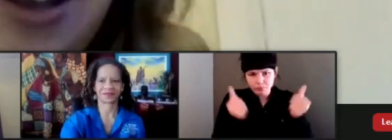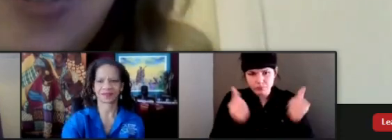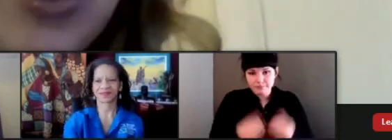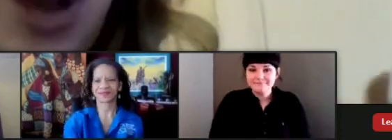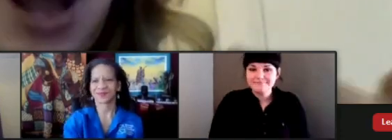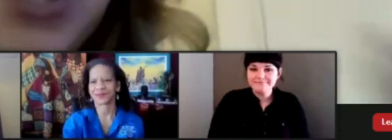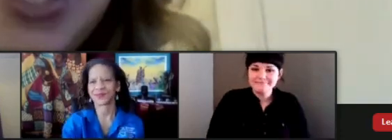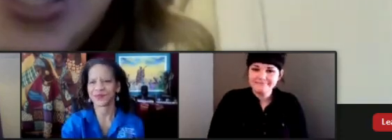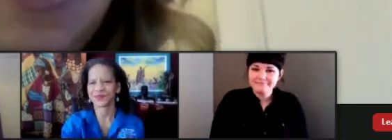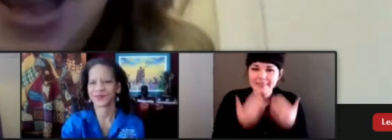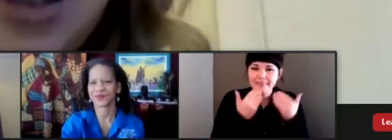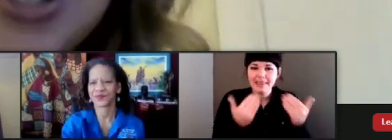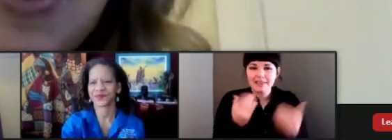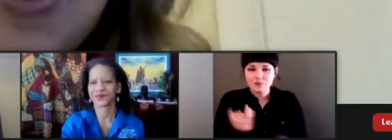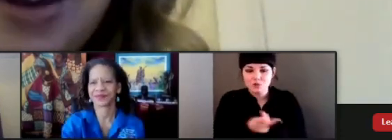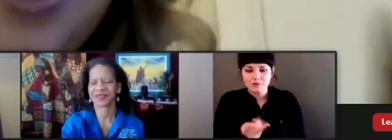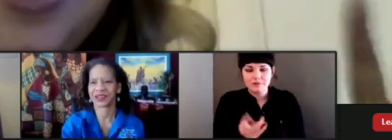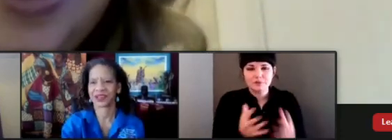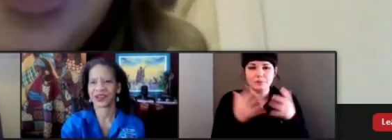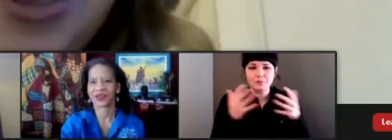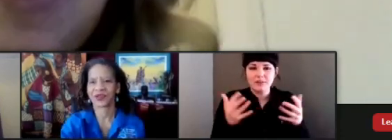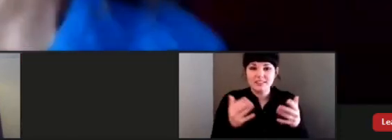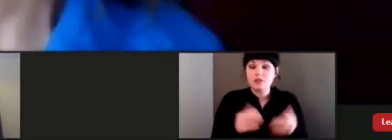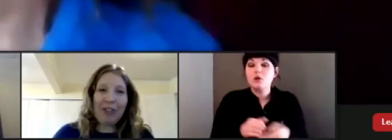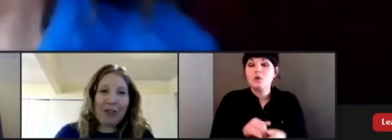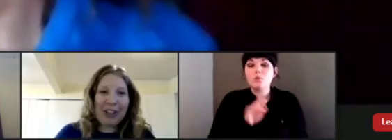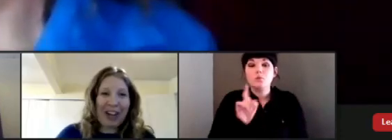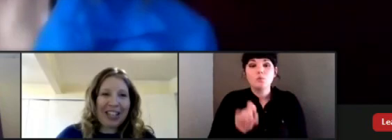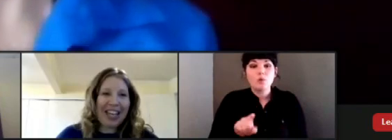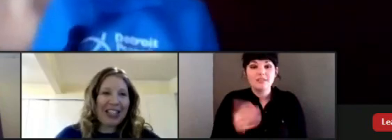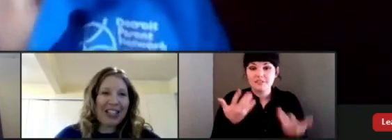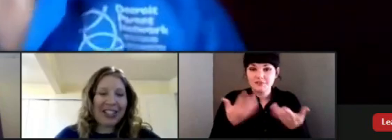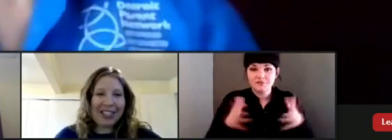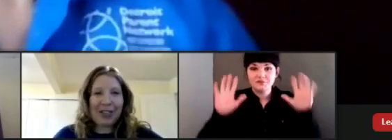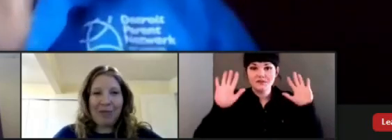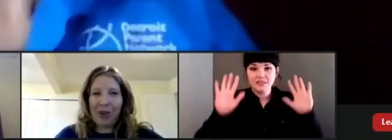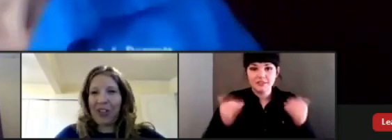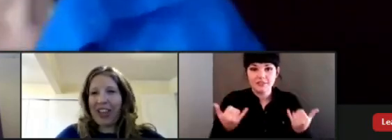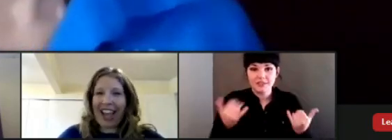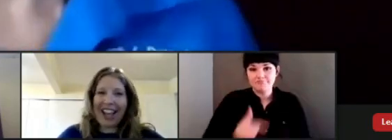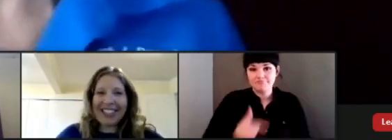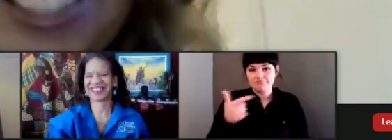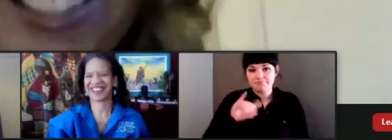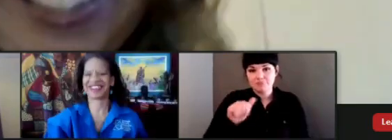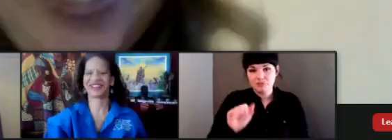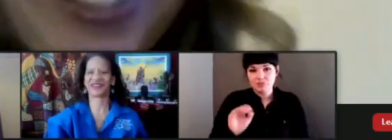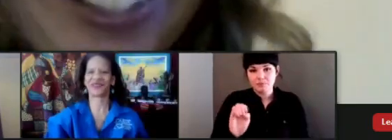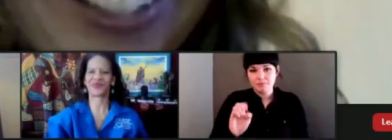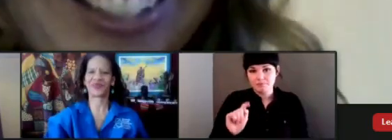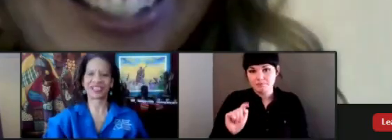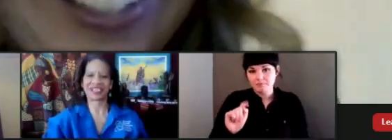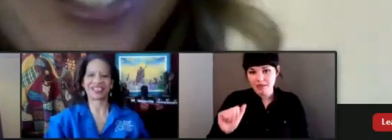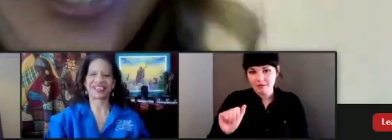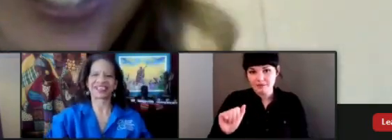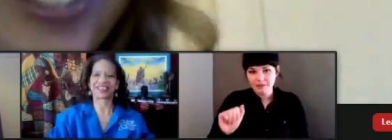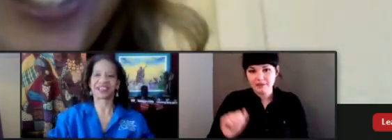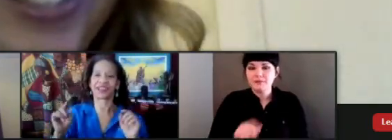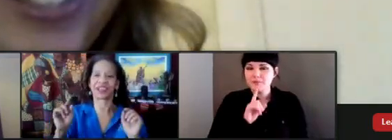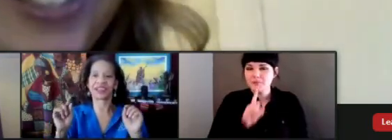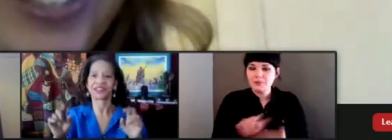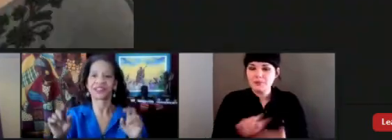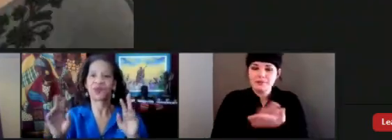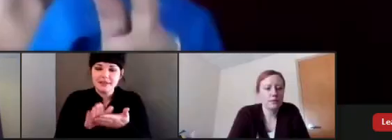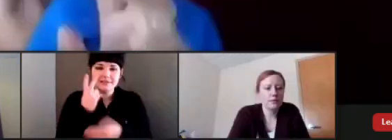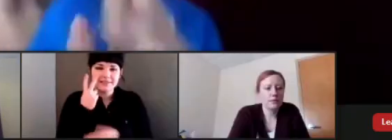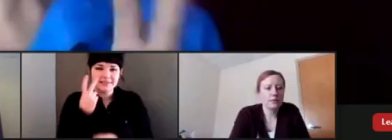I have. So I'm going to kick it back to Jametta. Thank you. Have a really great day. It's good to see you both again. It really is.